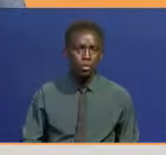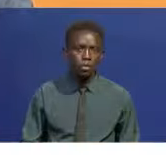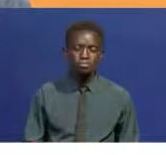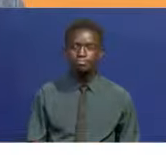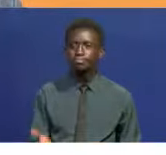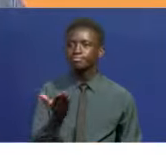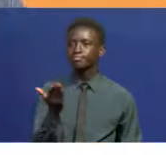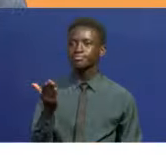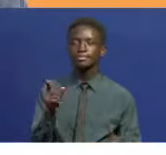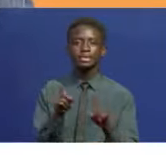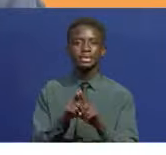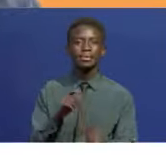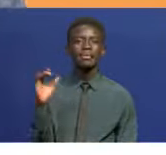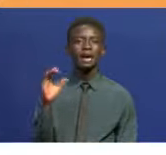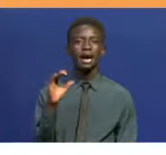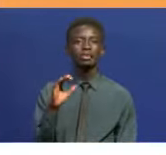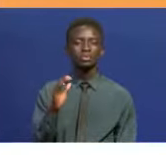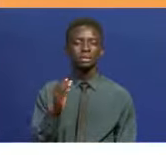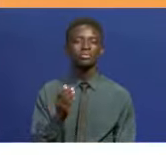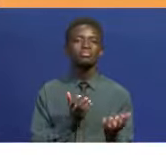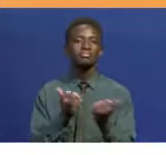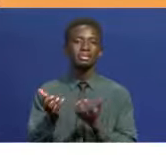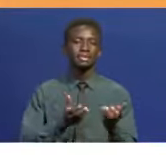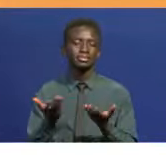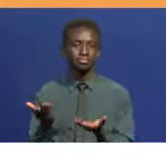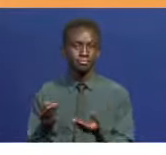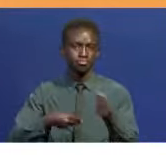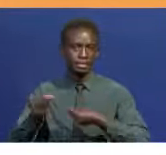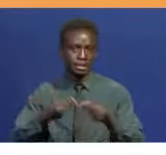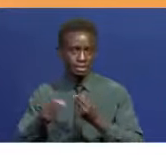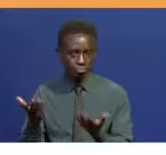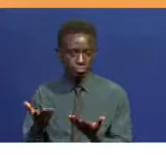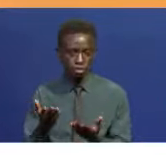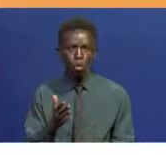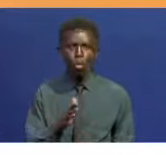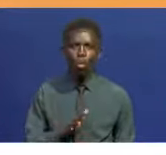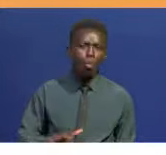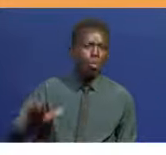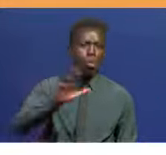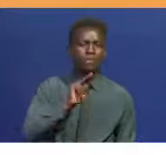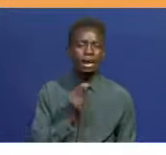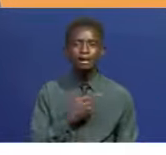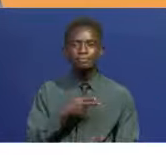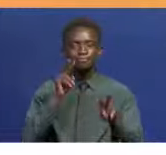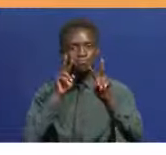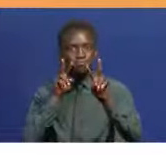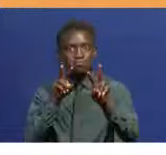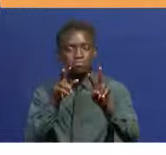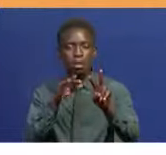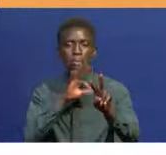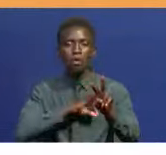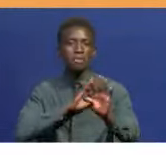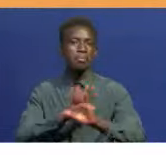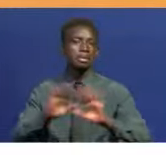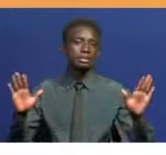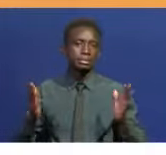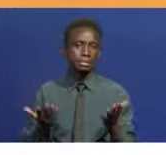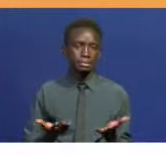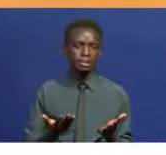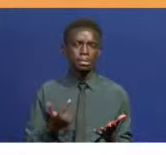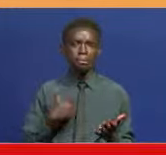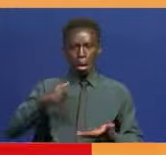commercial enterprises. And all of us are looking at the bottom, profits. Yes. I have a board, I have a budget, and what Daktari